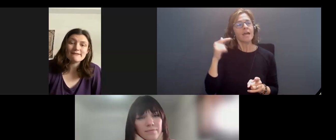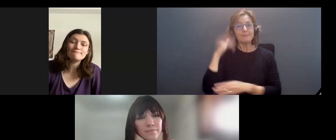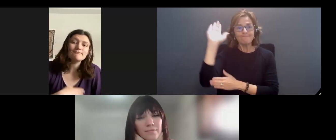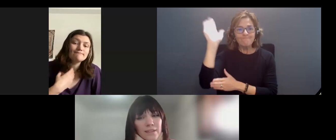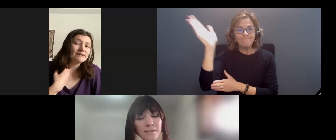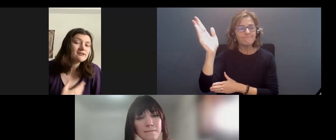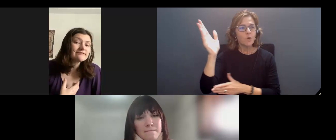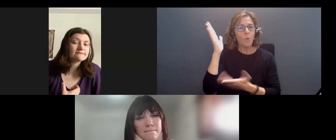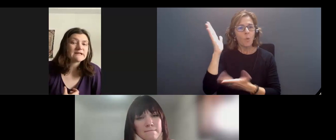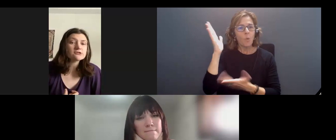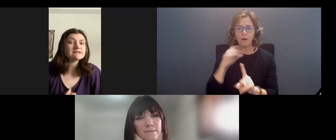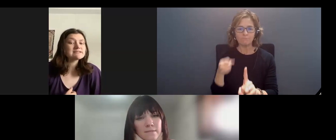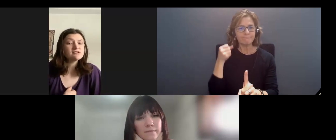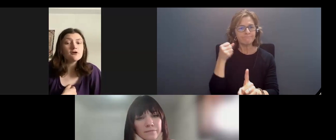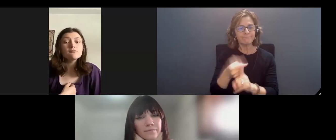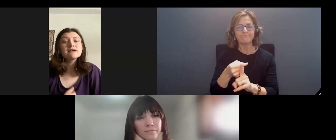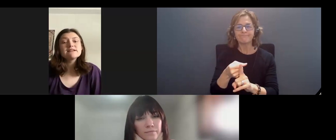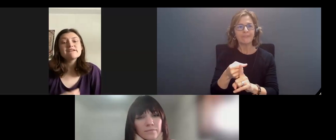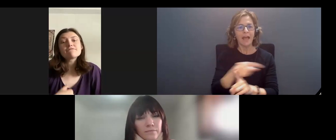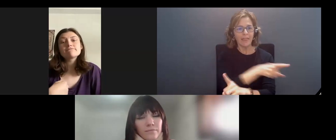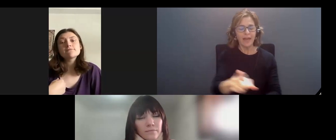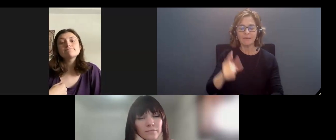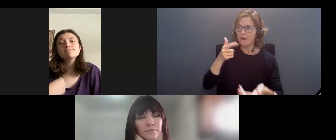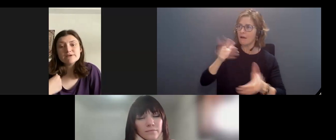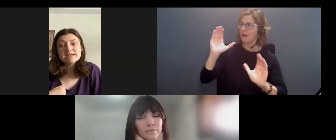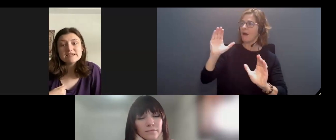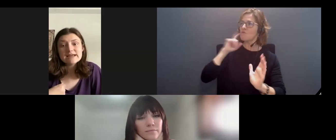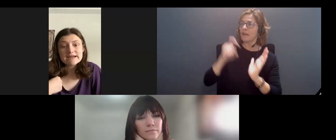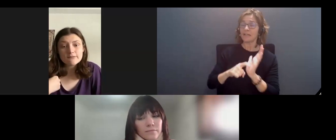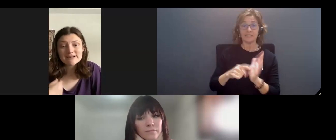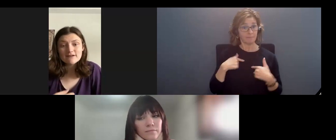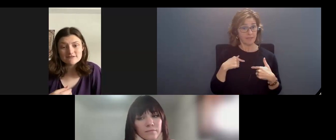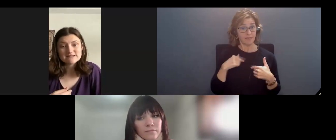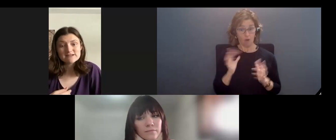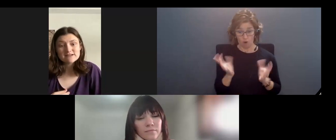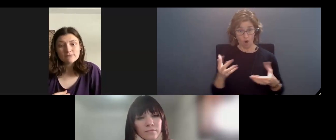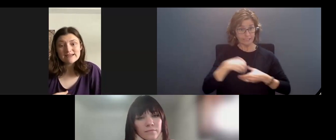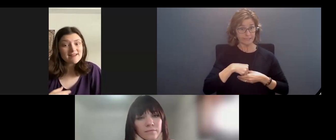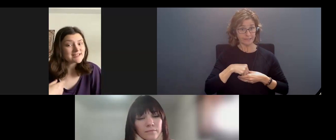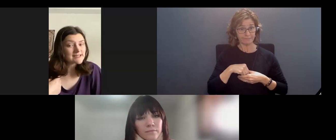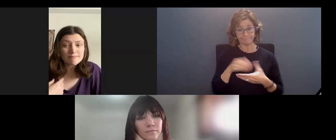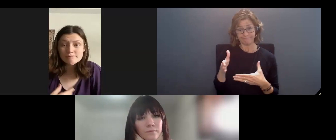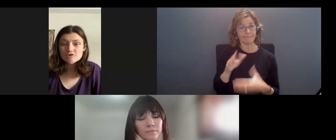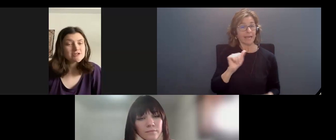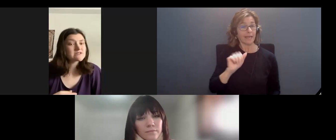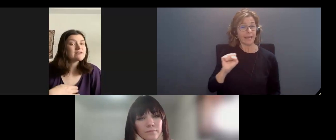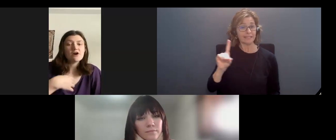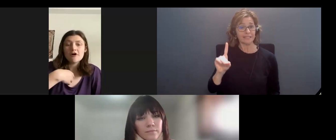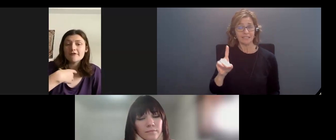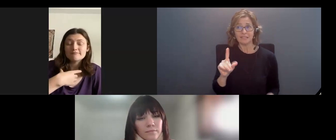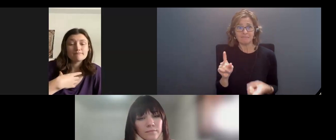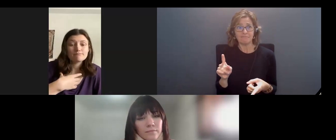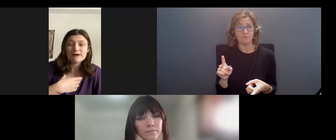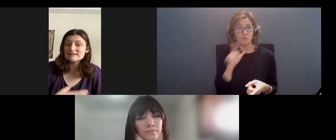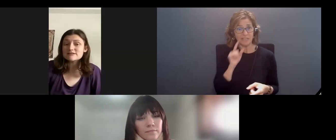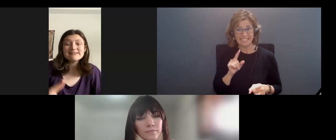people that being on the spectrum is no different from being anyone else. We have the same emotions. We